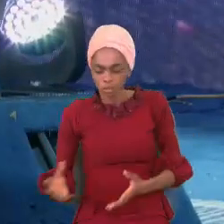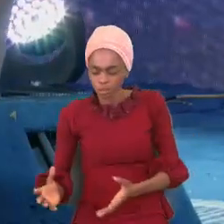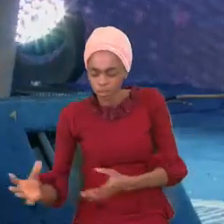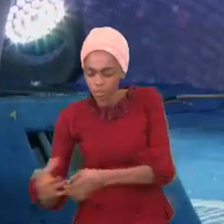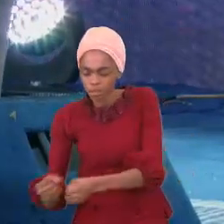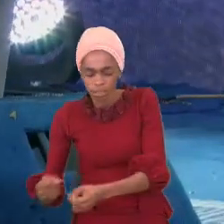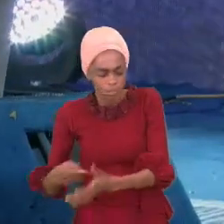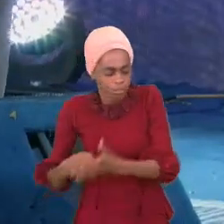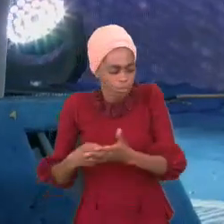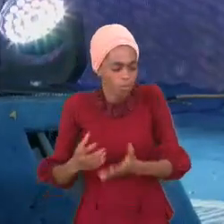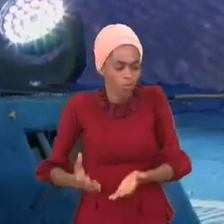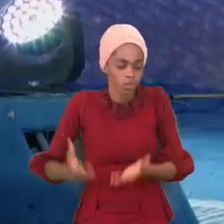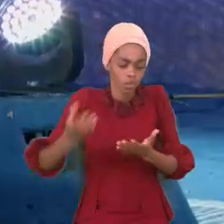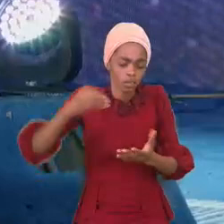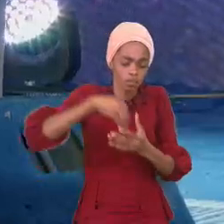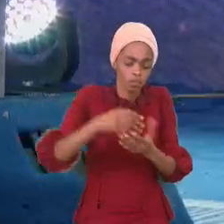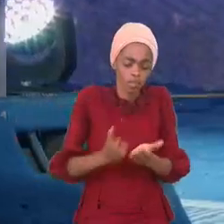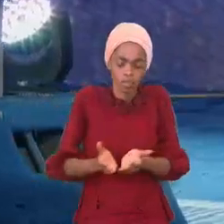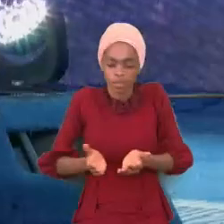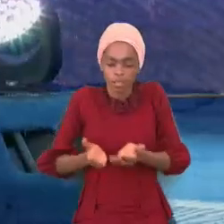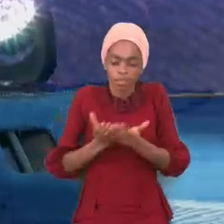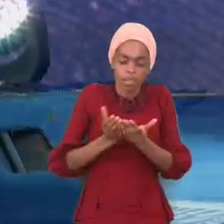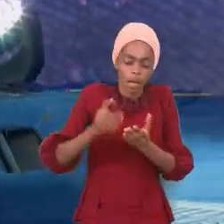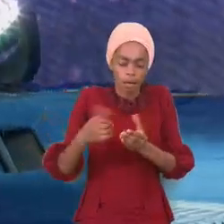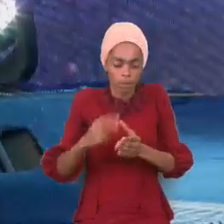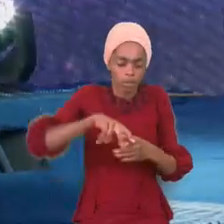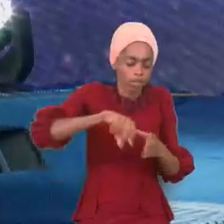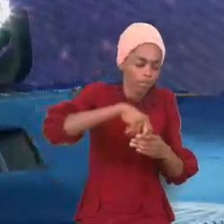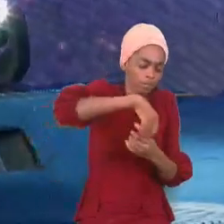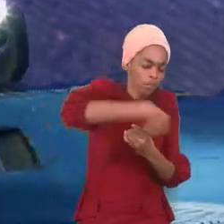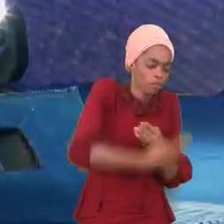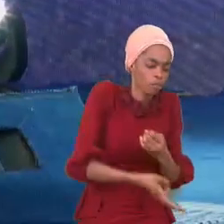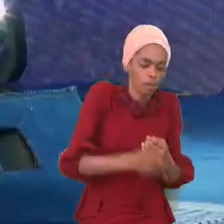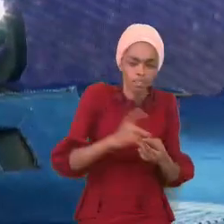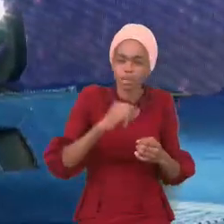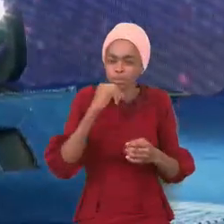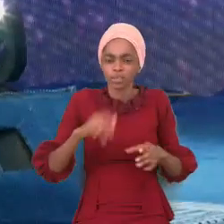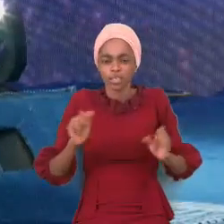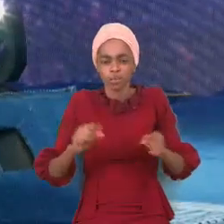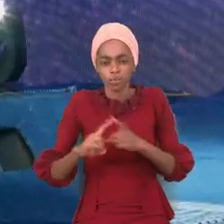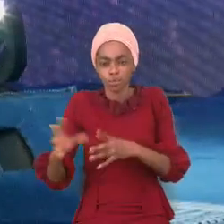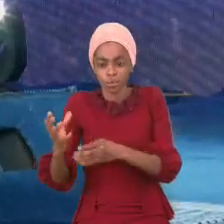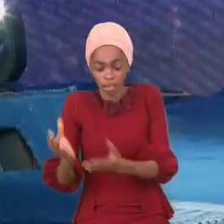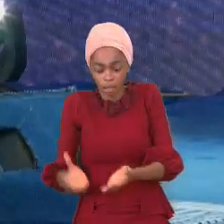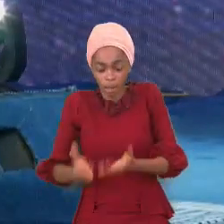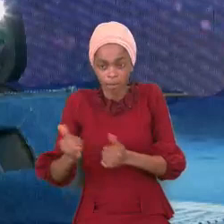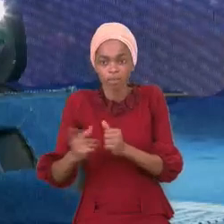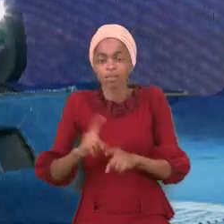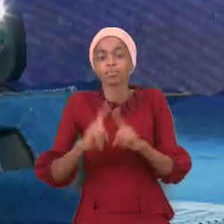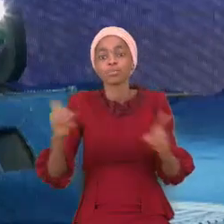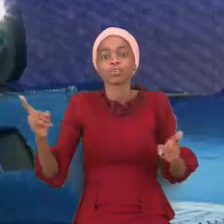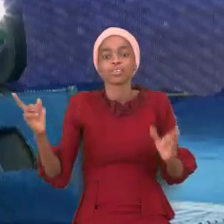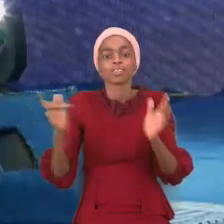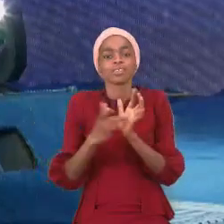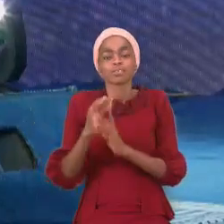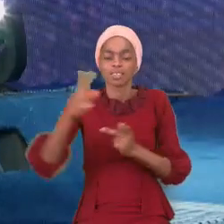that dropped and you put it inside. Another one drops there. And then you are not able to carry everything, but Jesus is the perfect